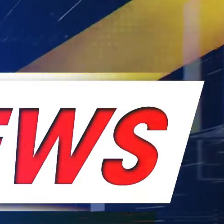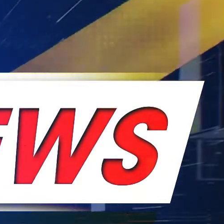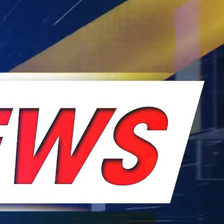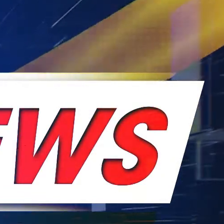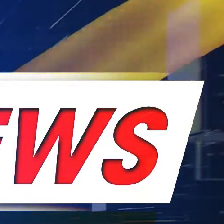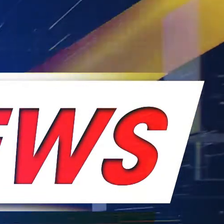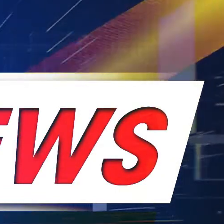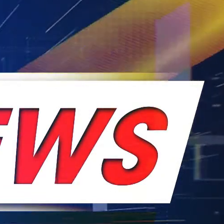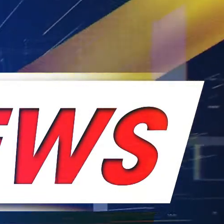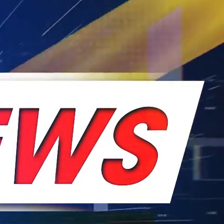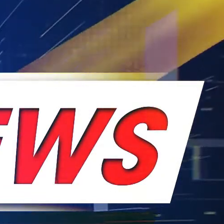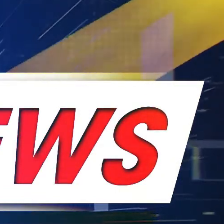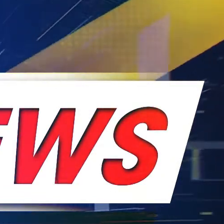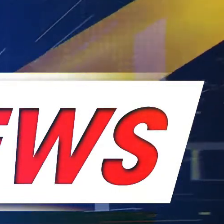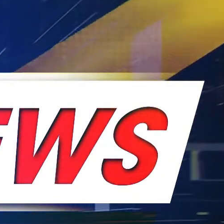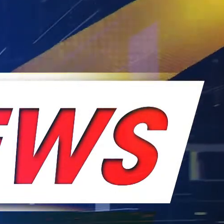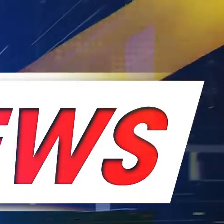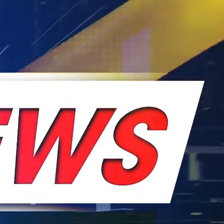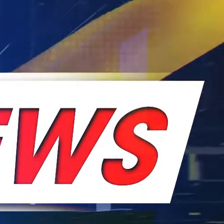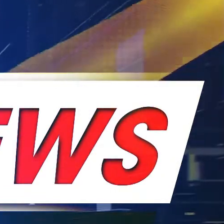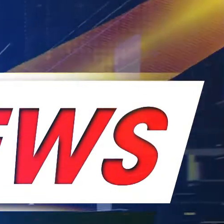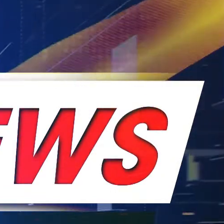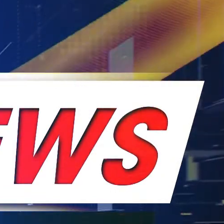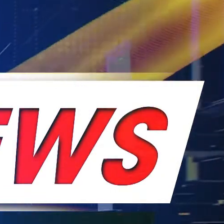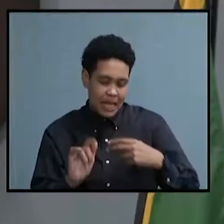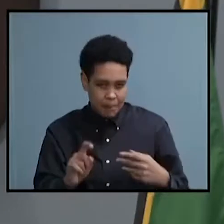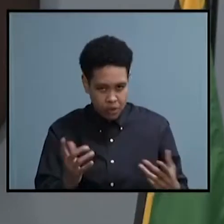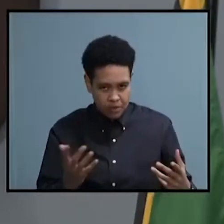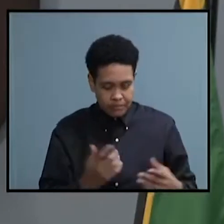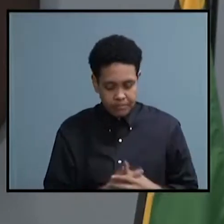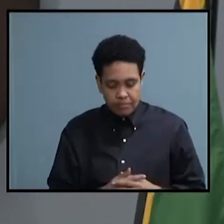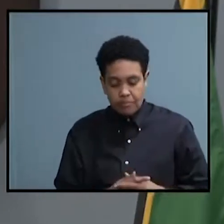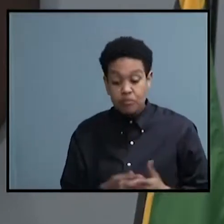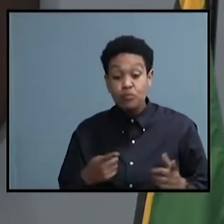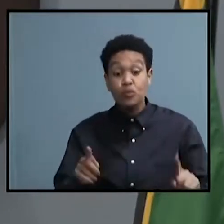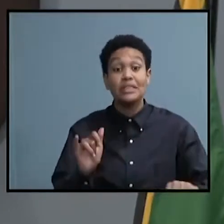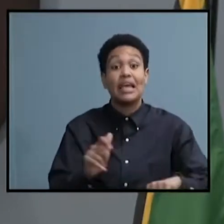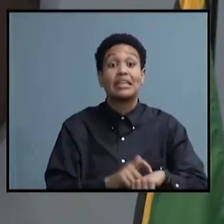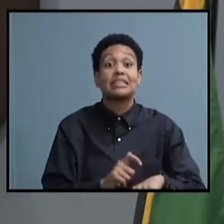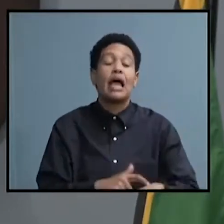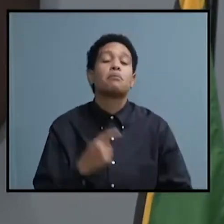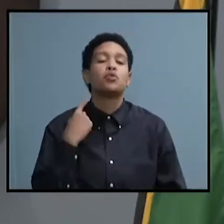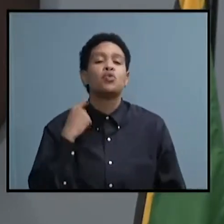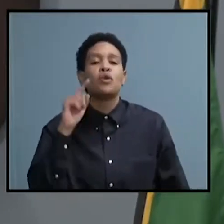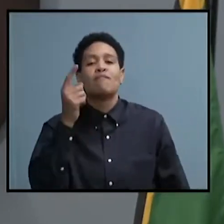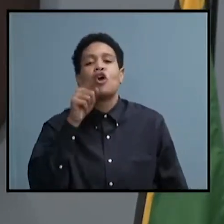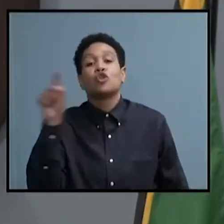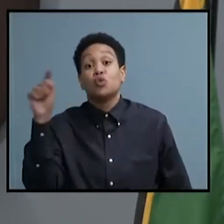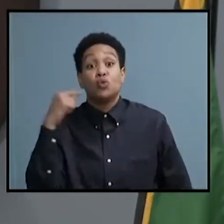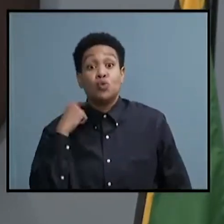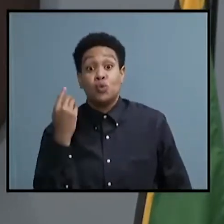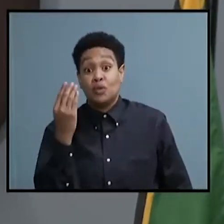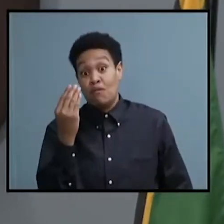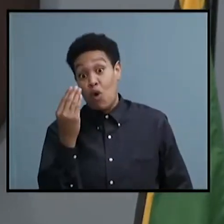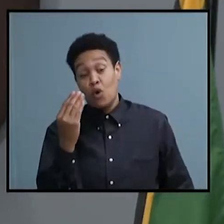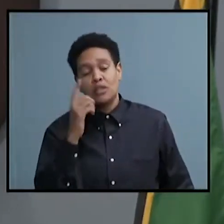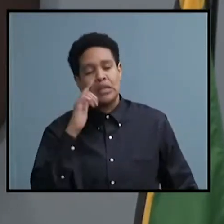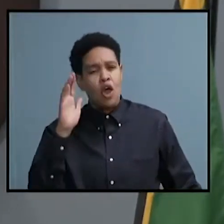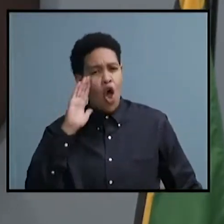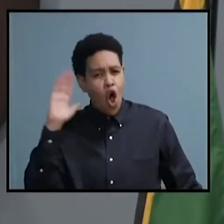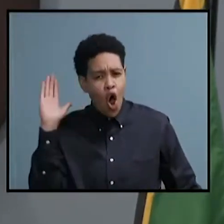for all international travel on June 15. During the period June 1 to June 14,